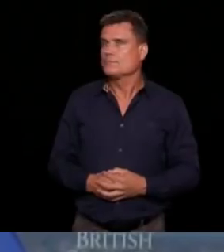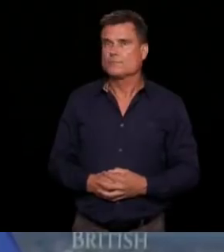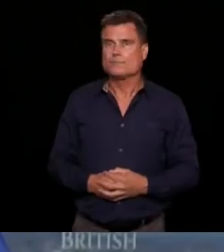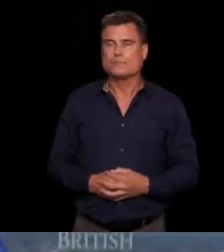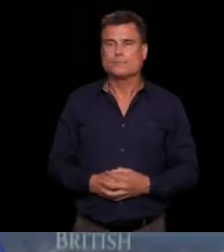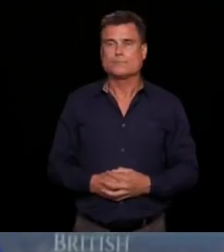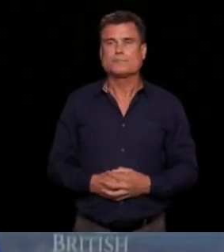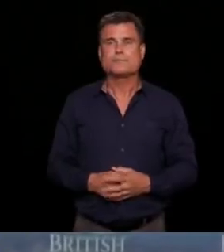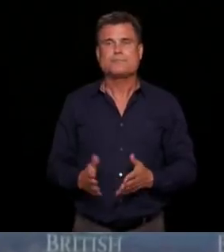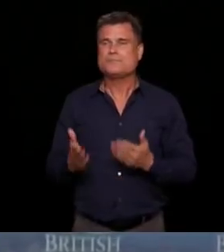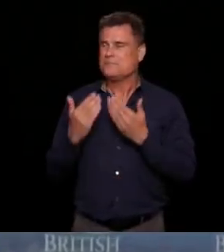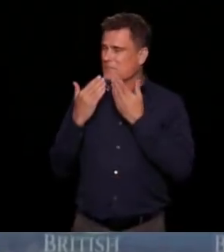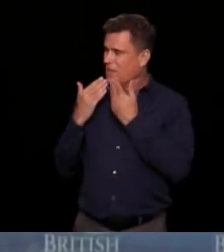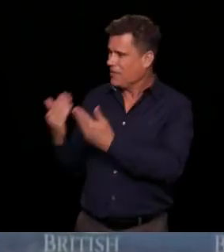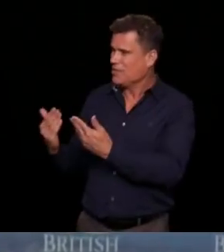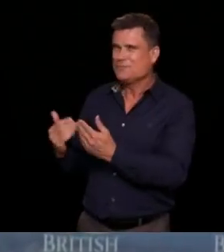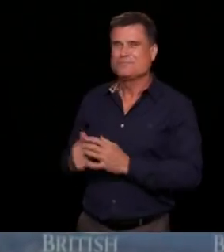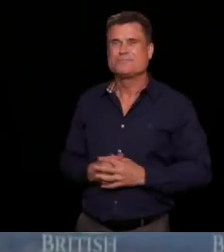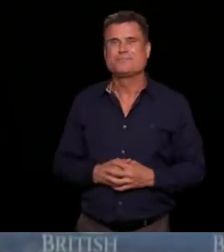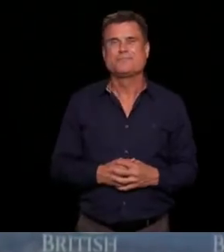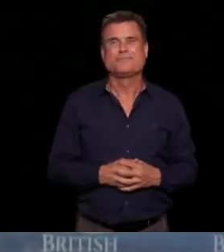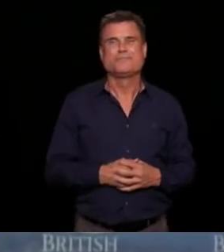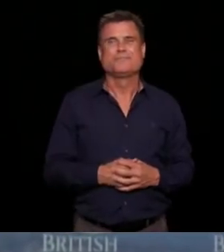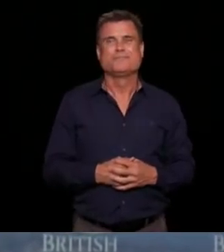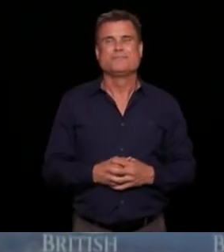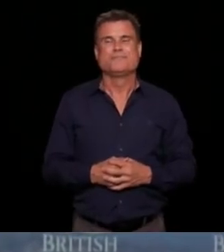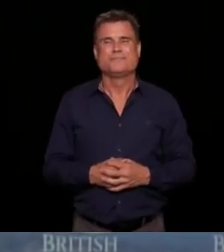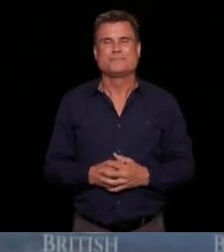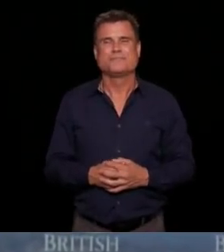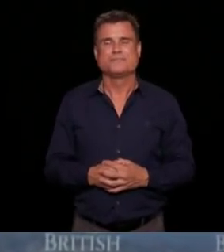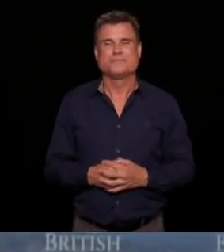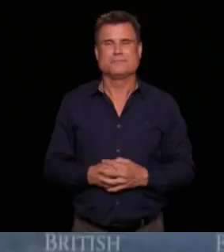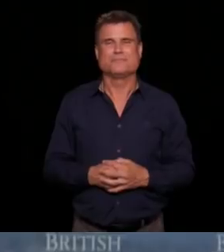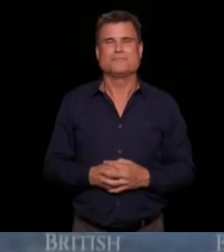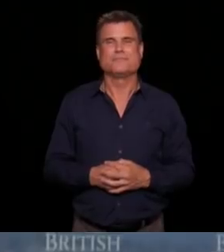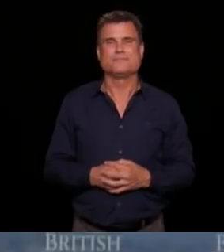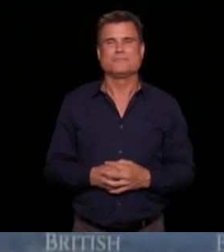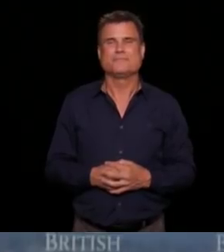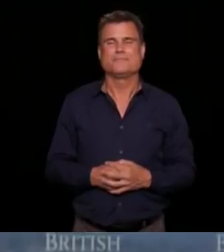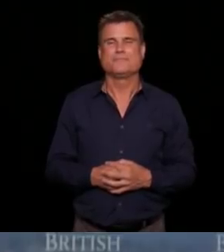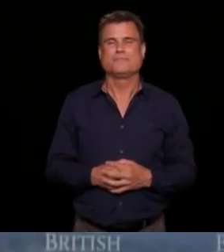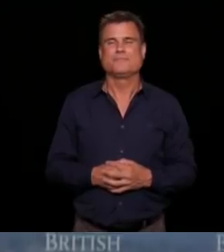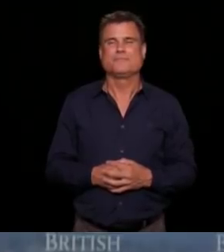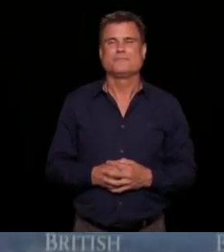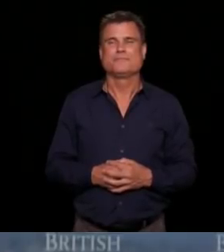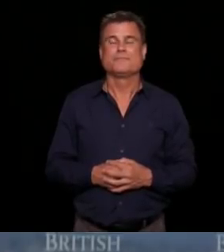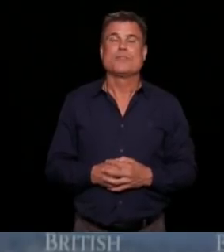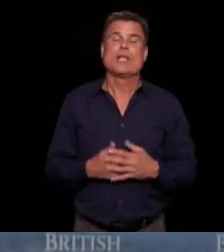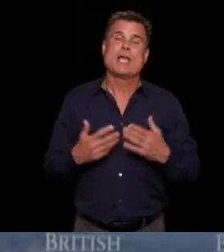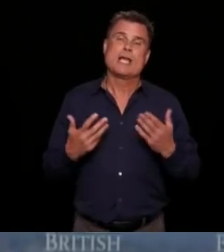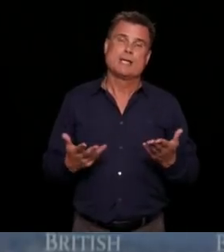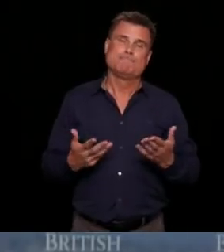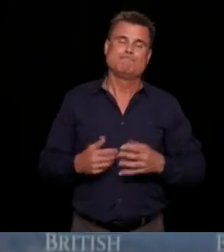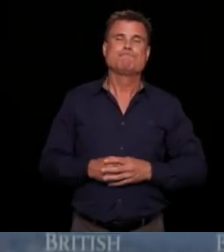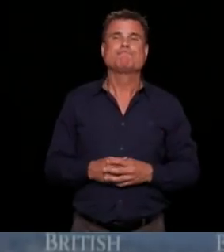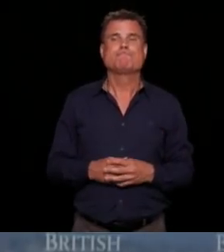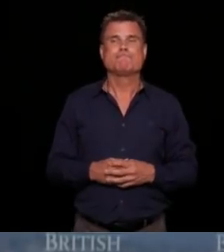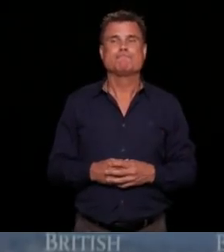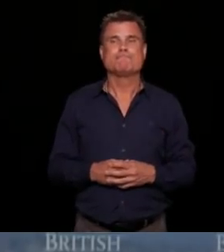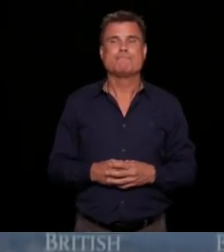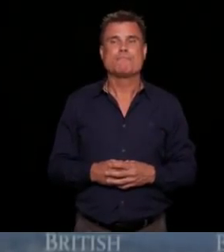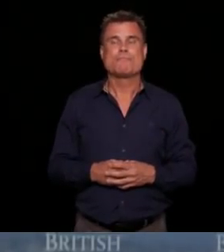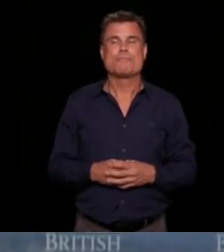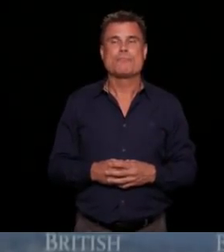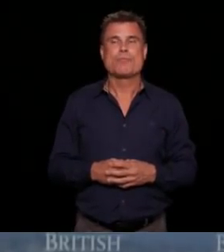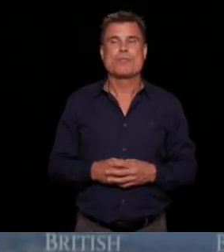Thank you very much, Dr. Gustafson. And first of all, I'd like to say on behalf of the government, of the Premier, to